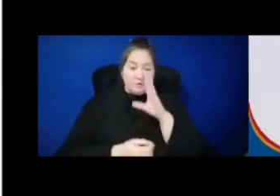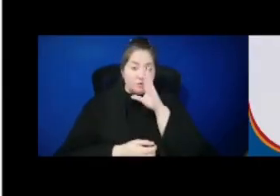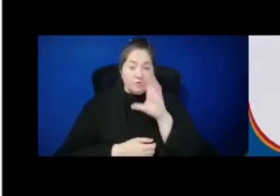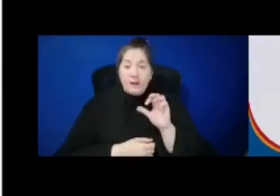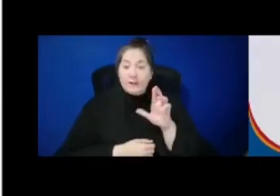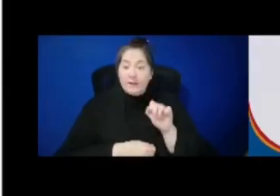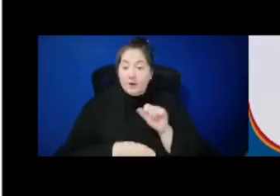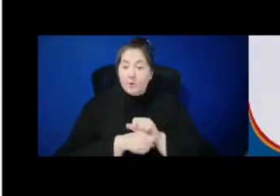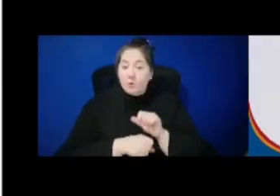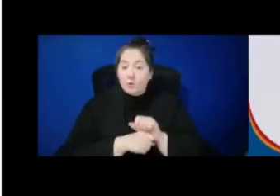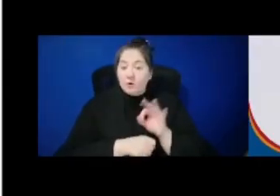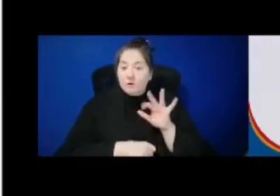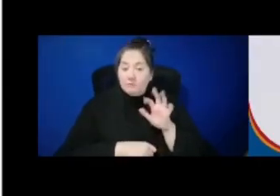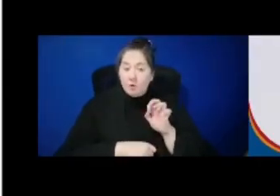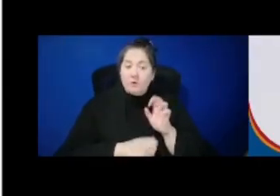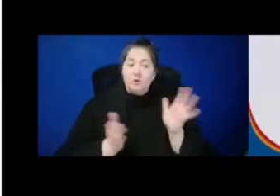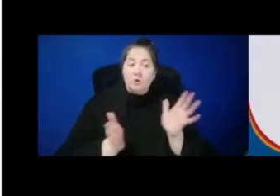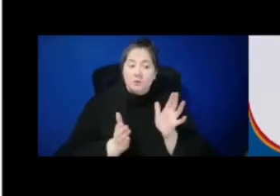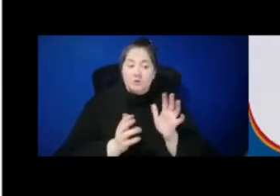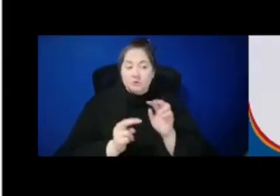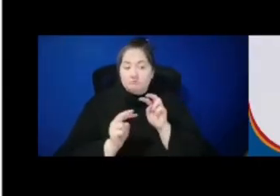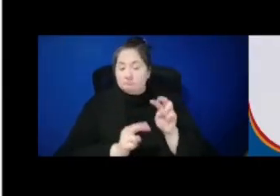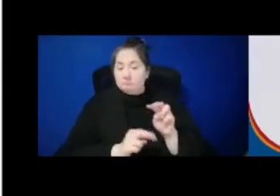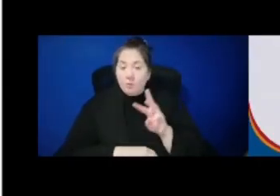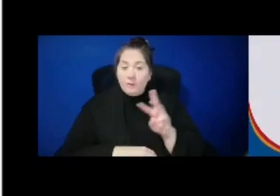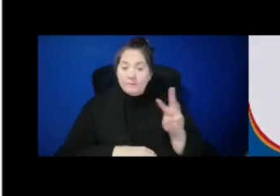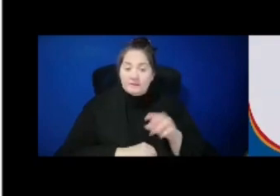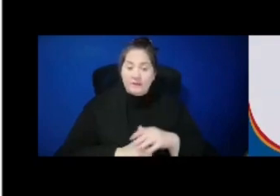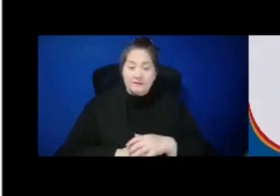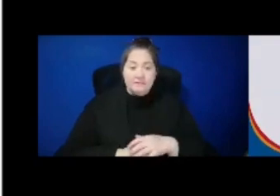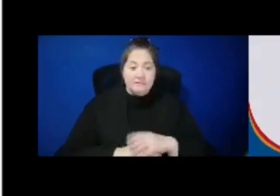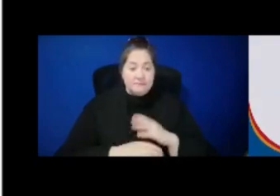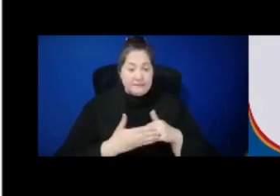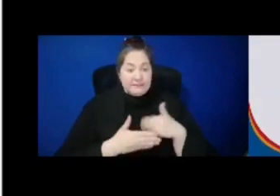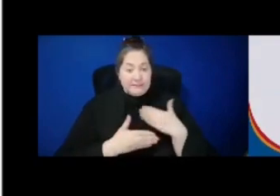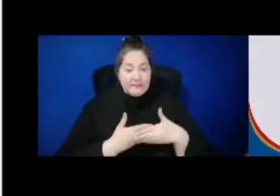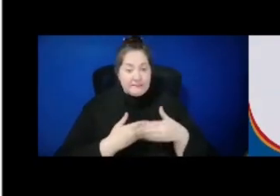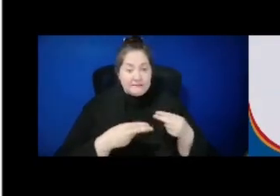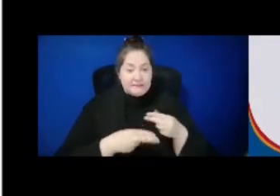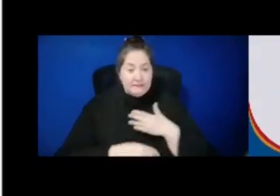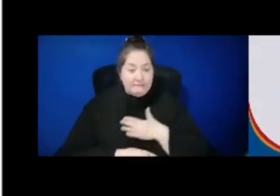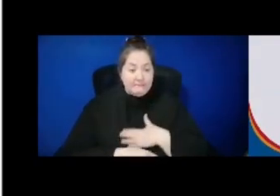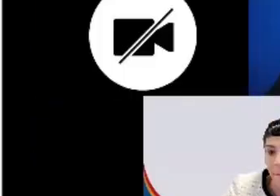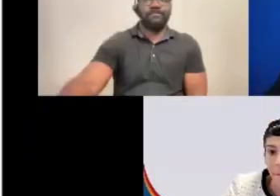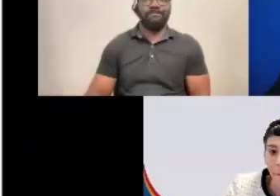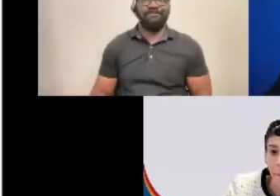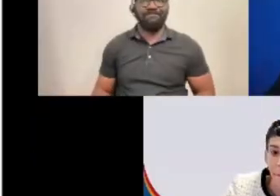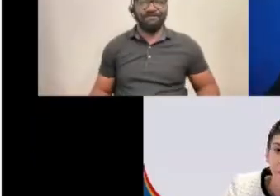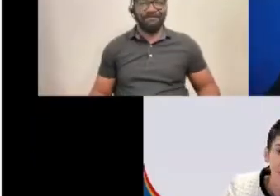workforce universe, and we encourage you to visit our website. May I have the next slide, please?